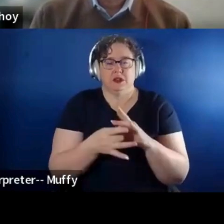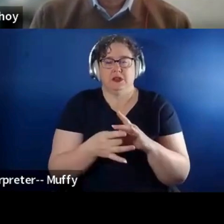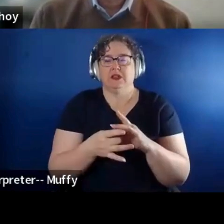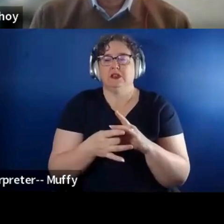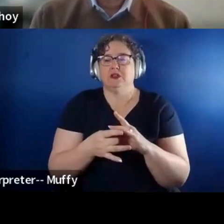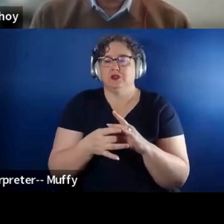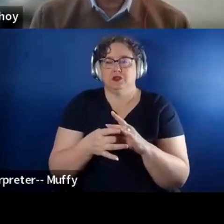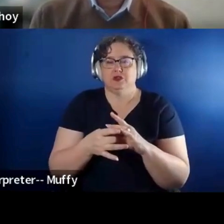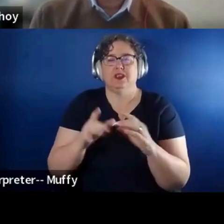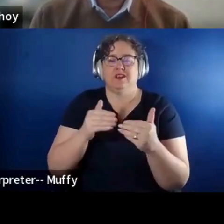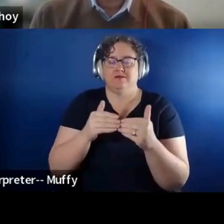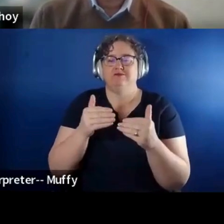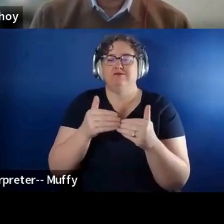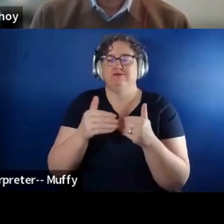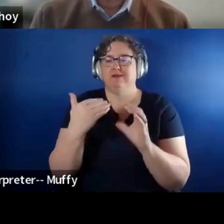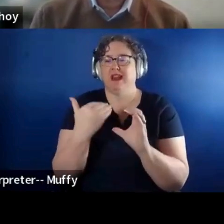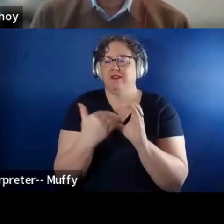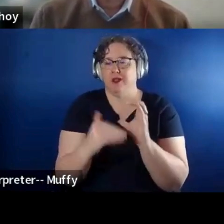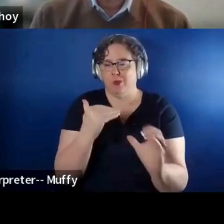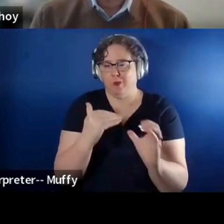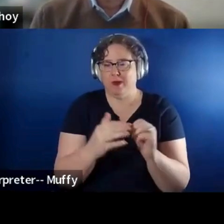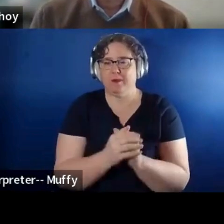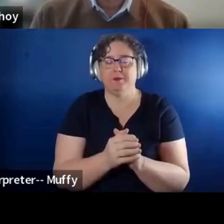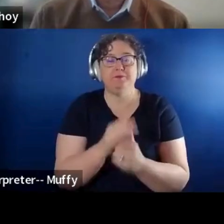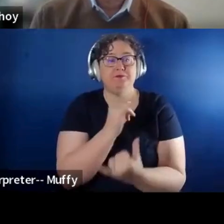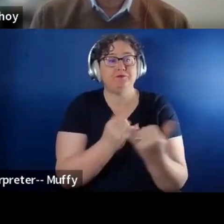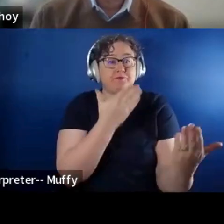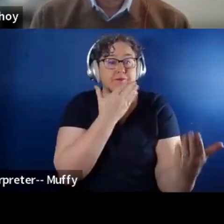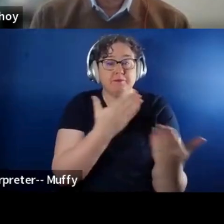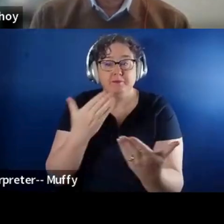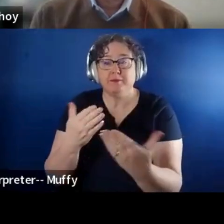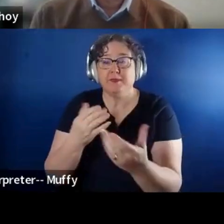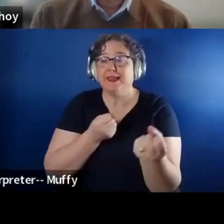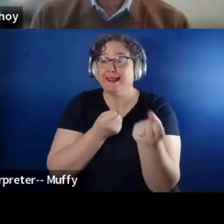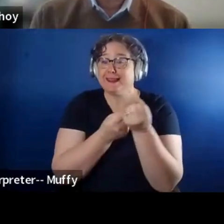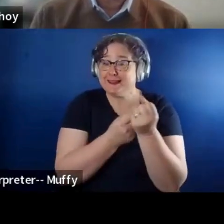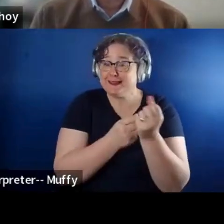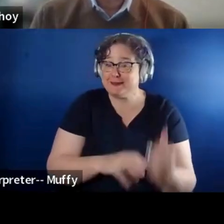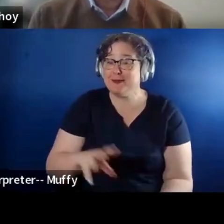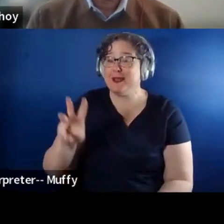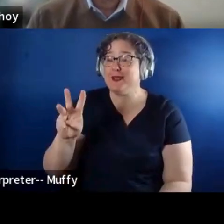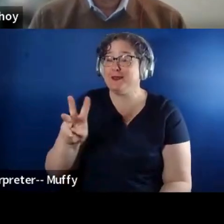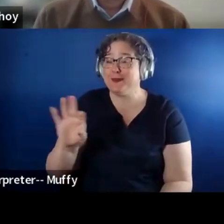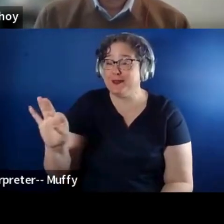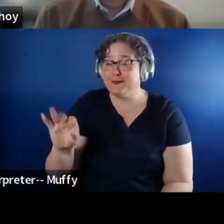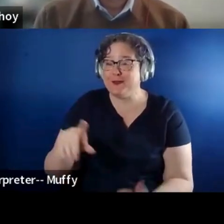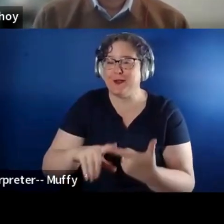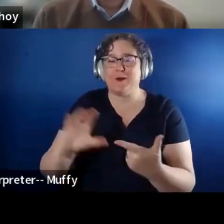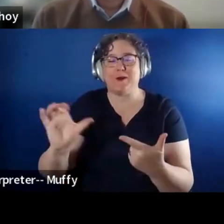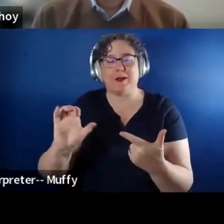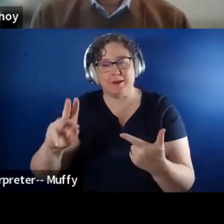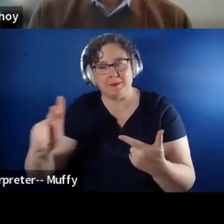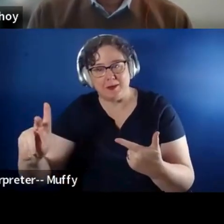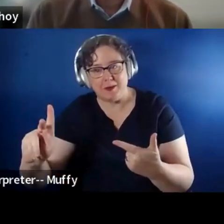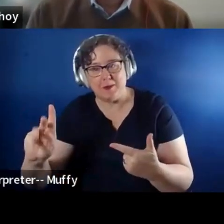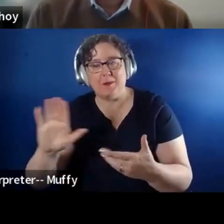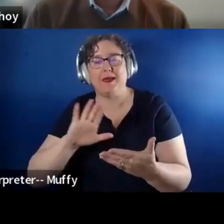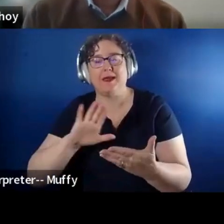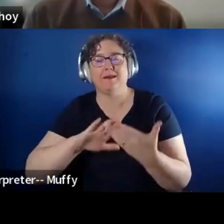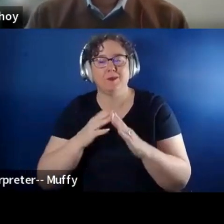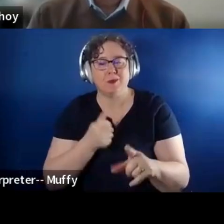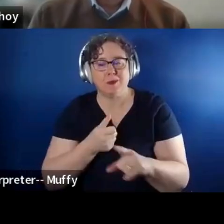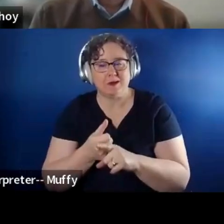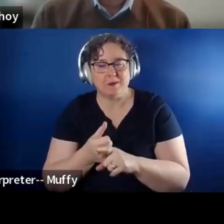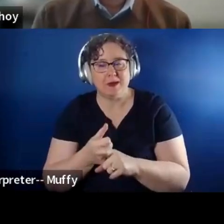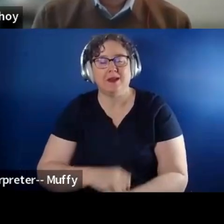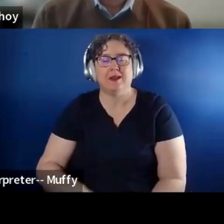our follow-up email. We'd like to say a final thank you to our sponsors, Wells Fargo, Columbia Bank Community Impact Fund, and